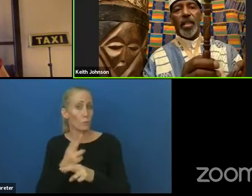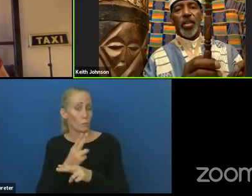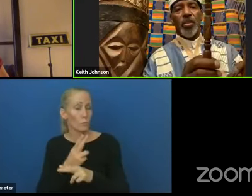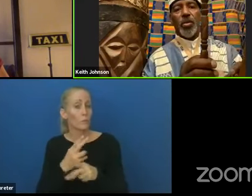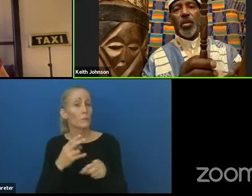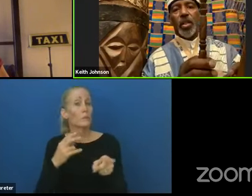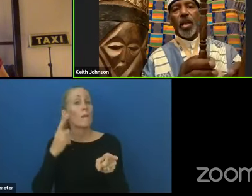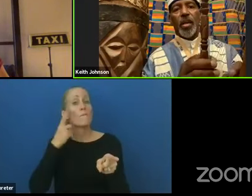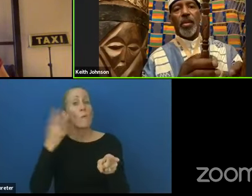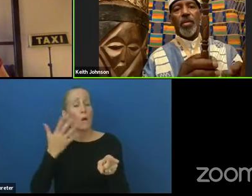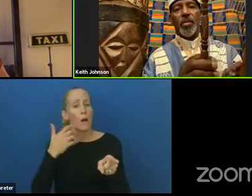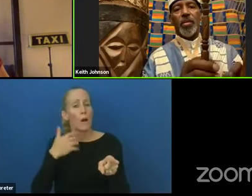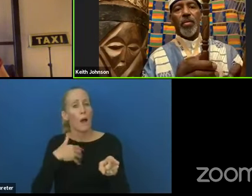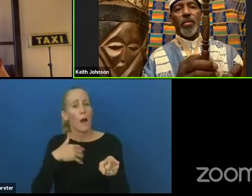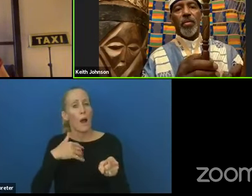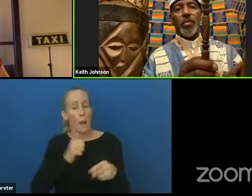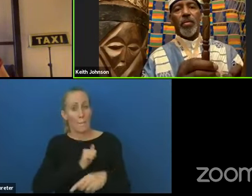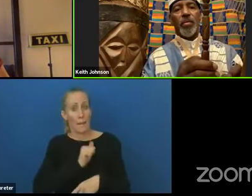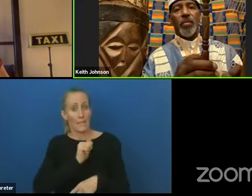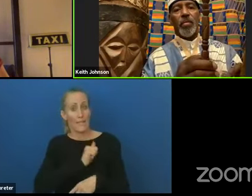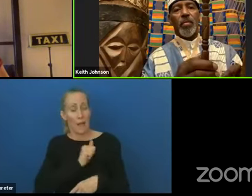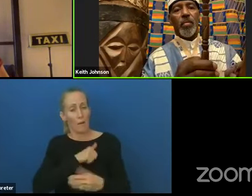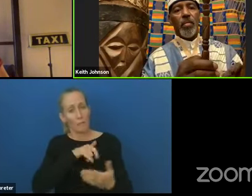studies as a storyteller.